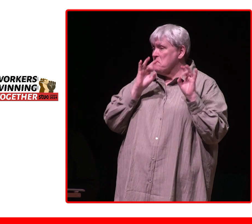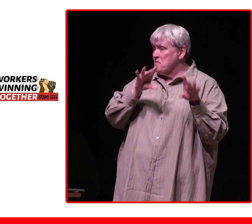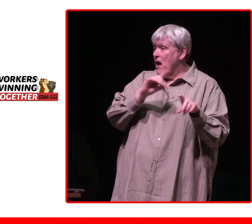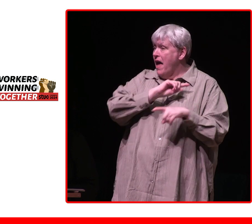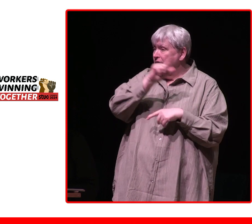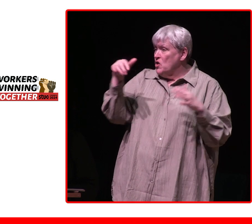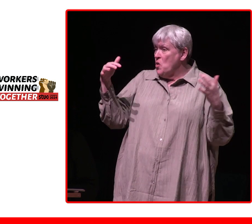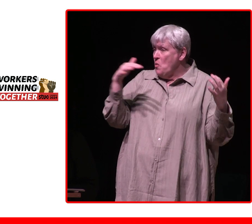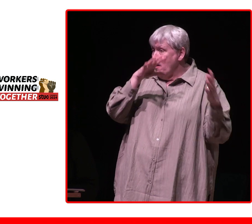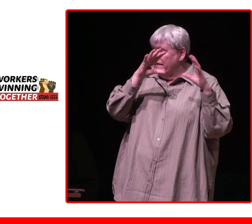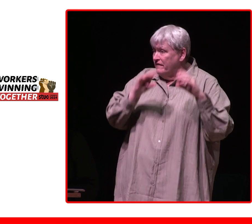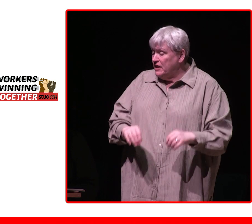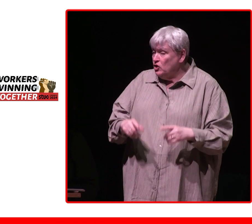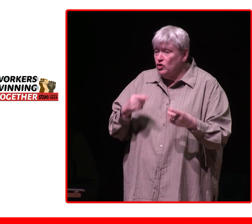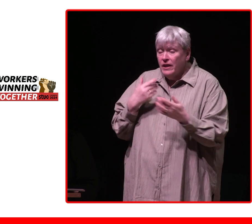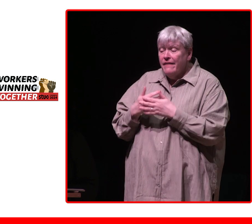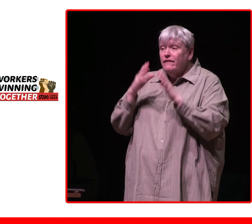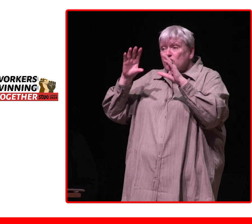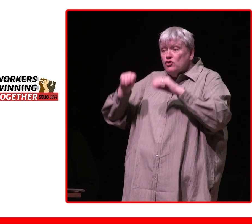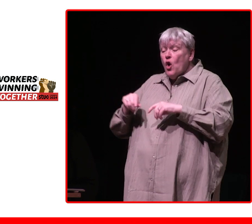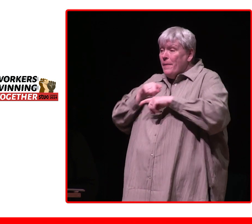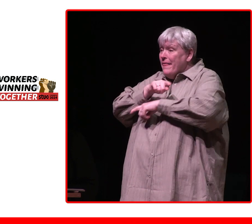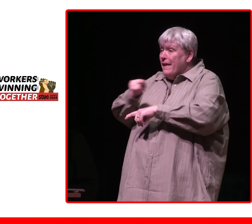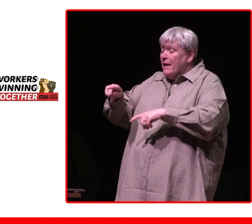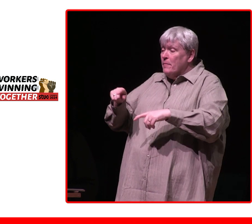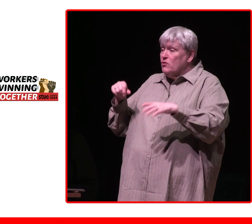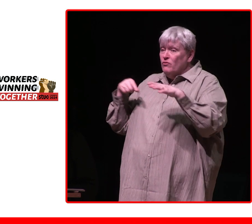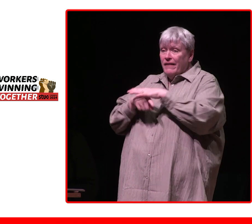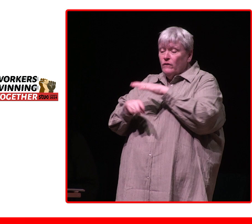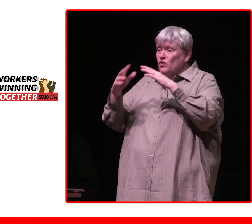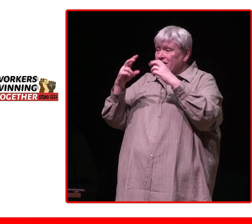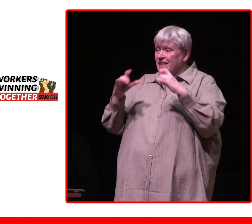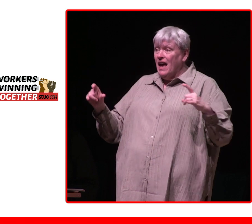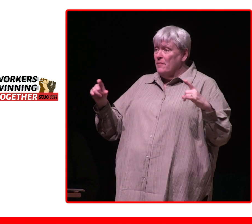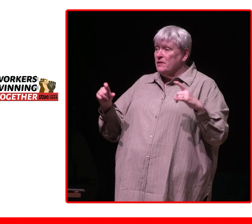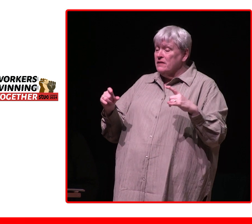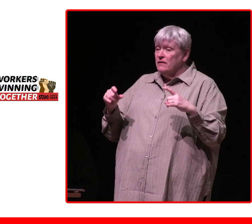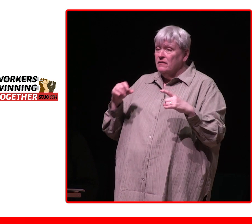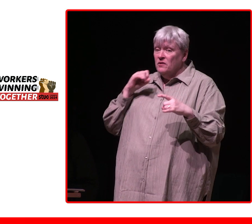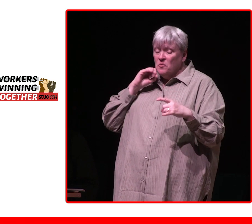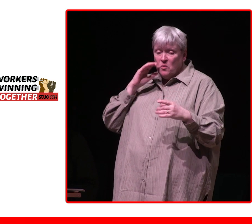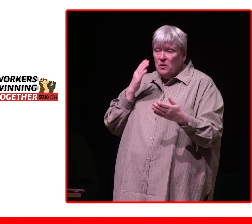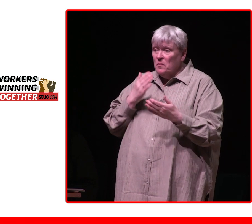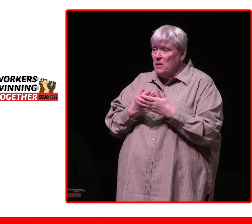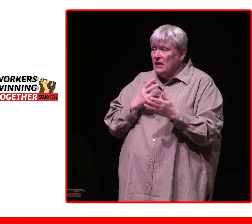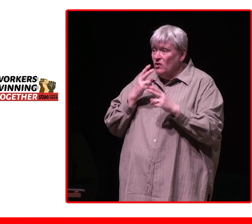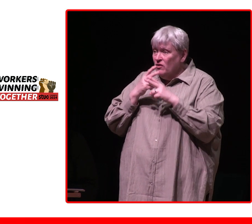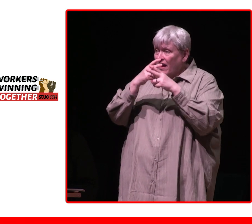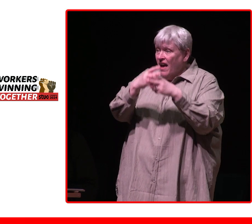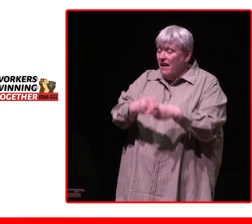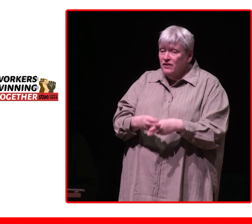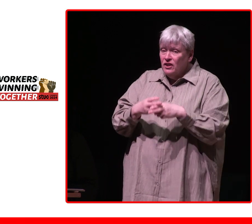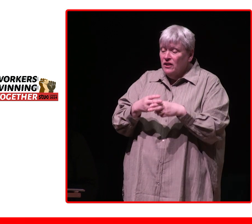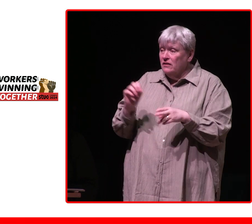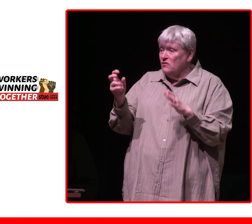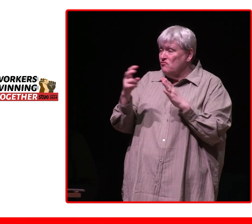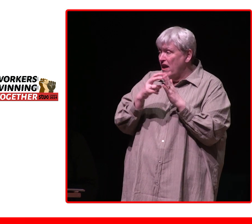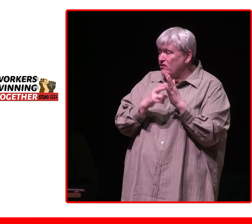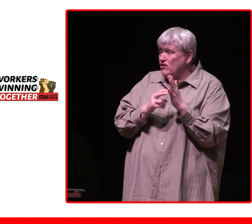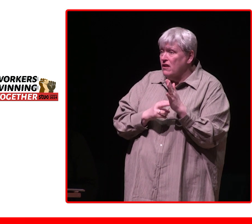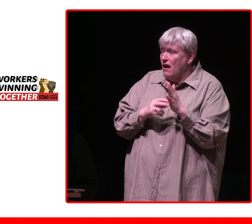if they stop UNRWA, there's no refugee camps, because there's no one there to service them, there's no one there to register